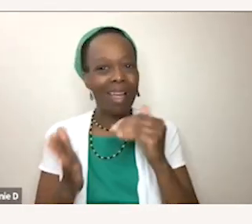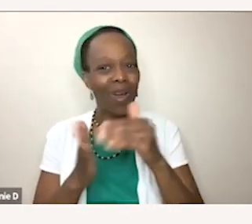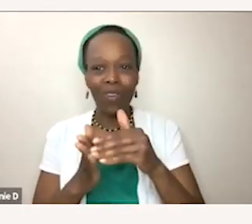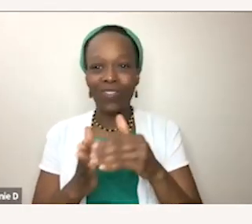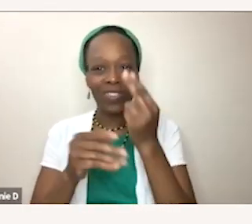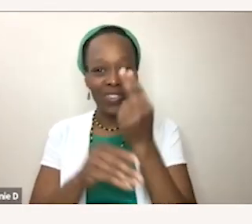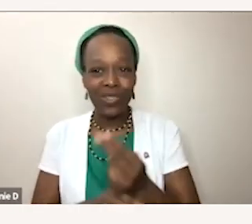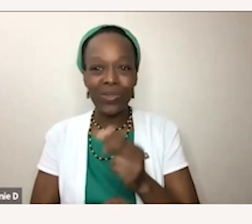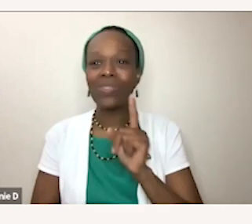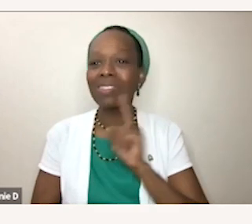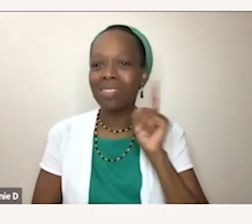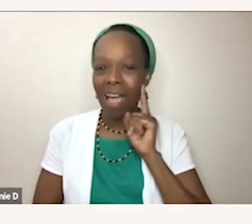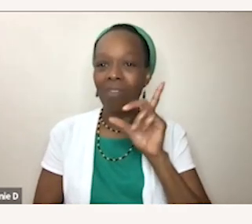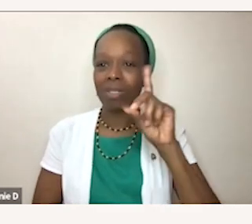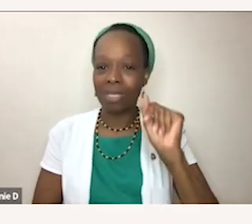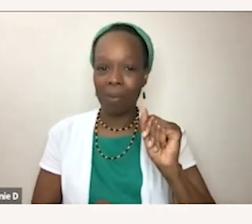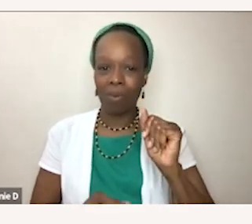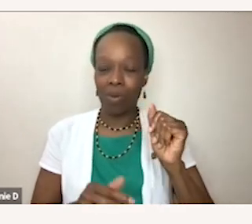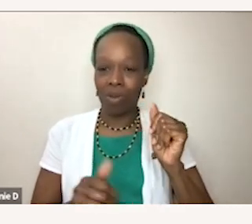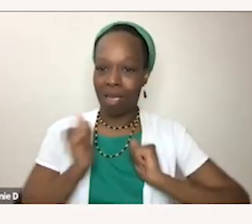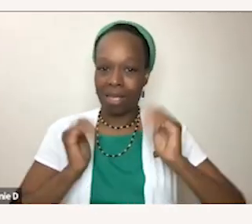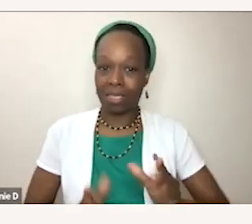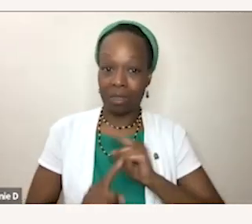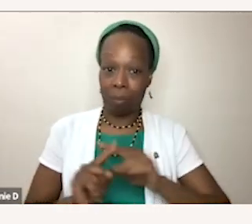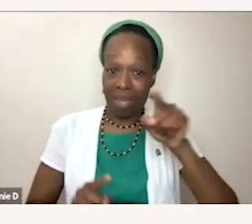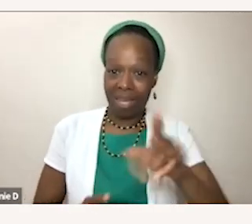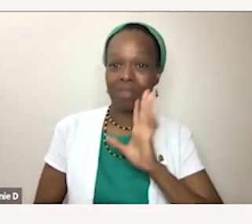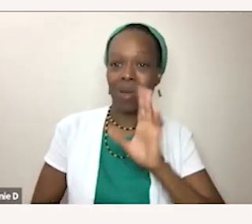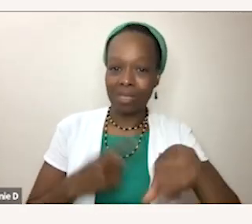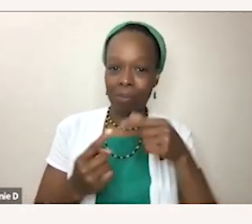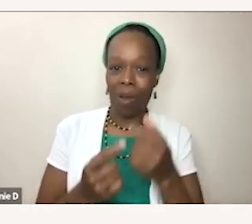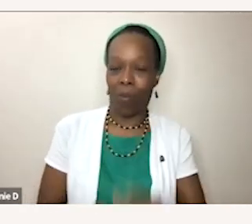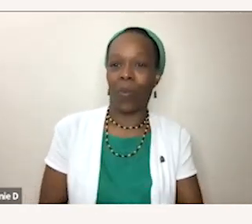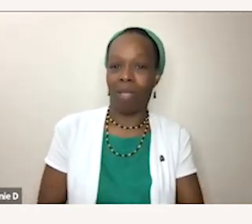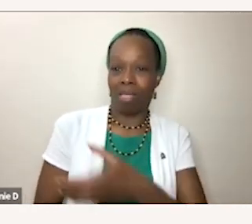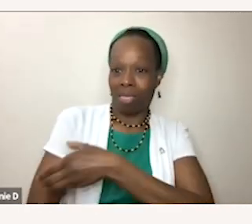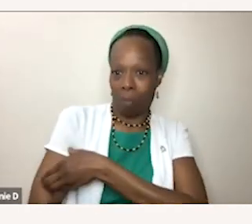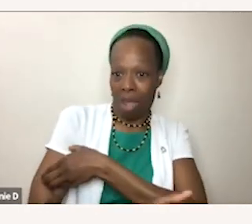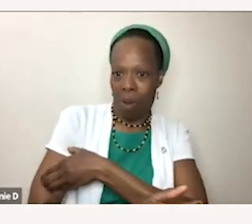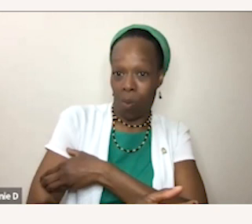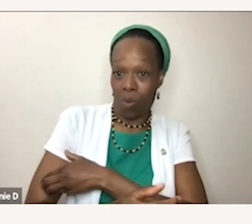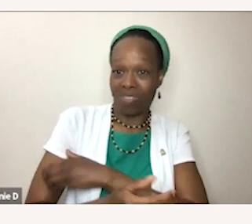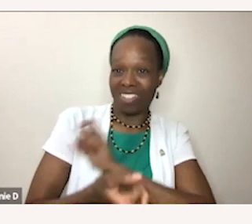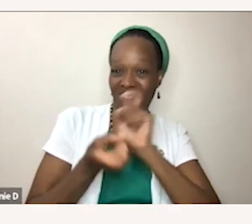his speech, Troy speaks to the power of this specific representation and how it is changing perspectives.